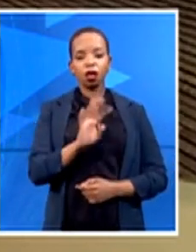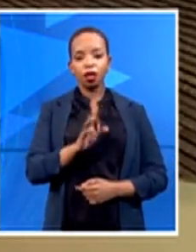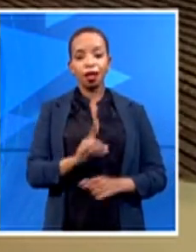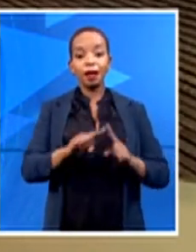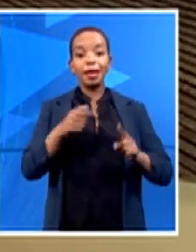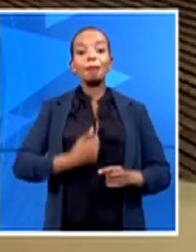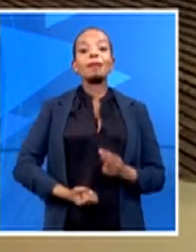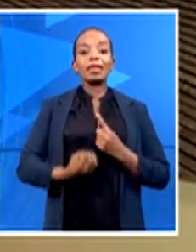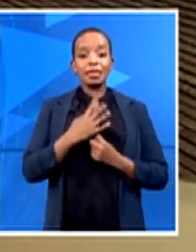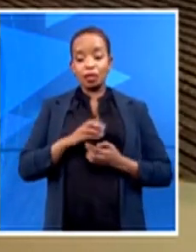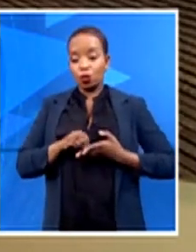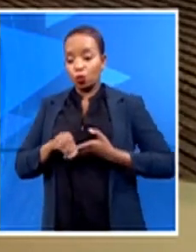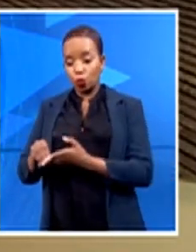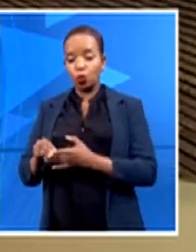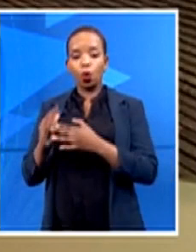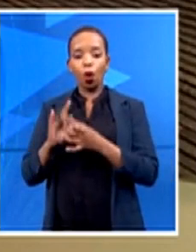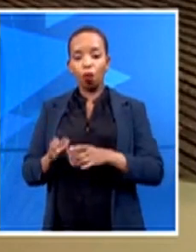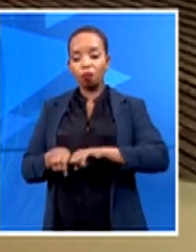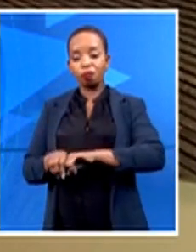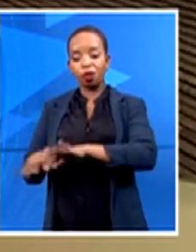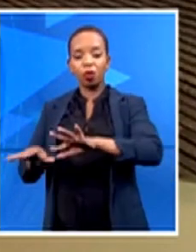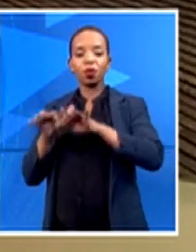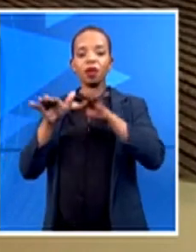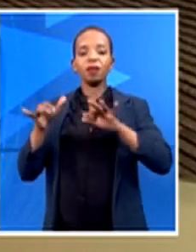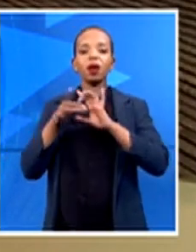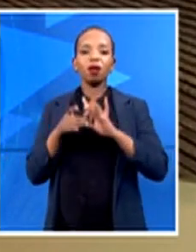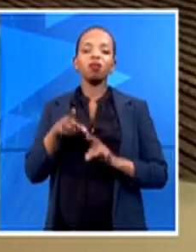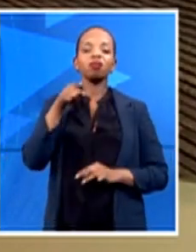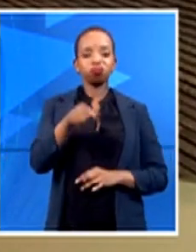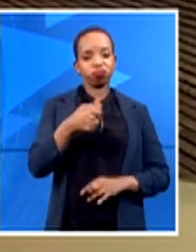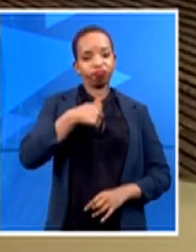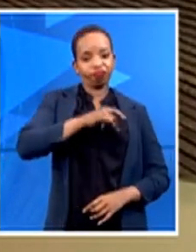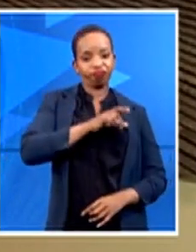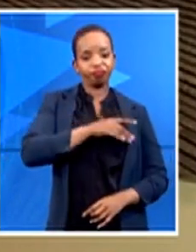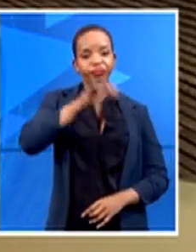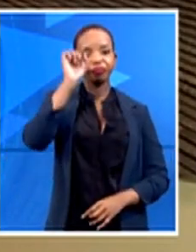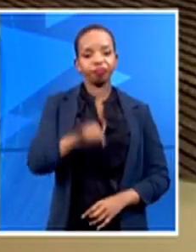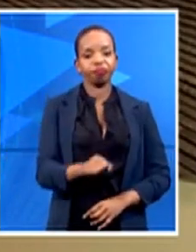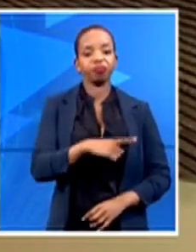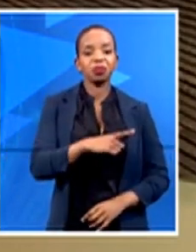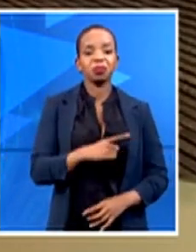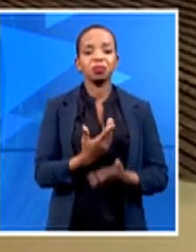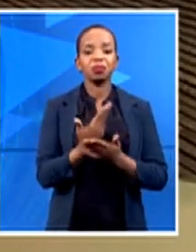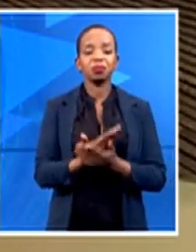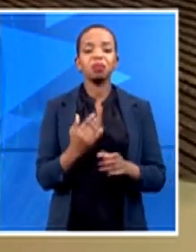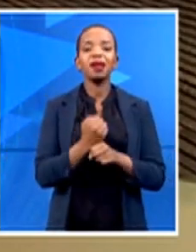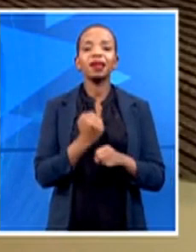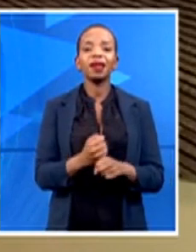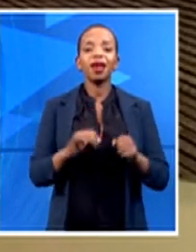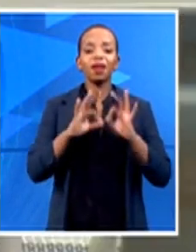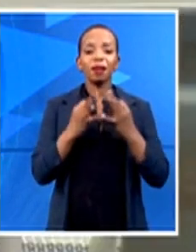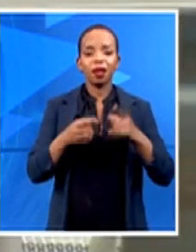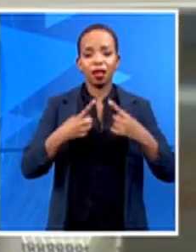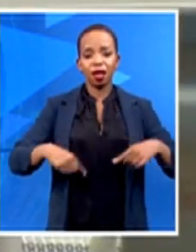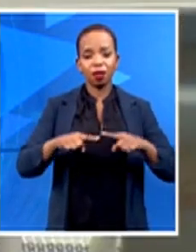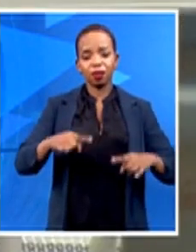home and in the result causing our families to become ill. I think we can all just imagine the guilt that would